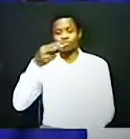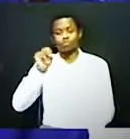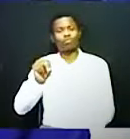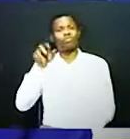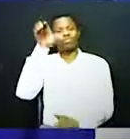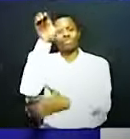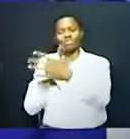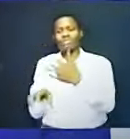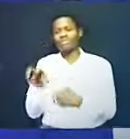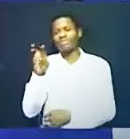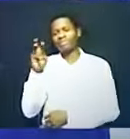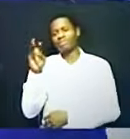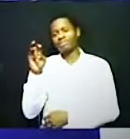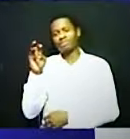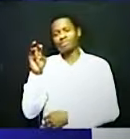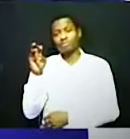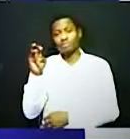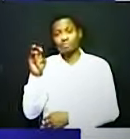we